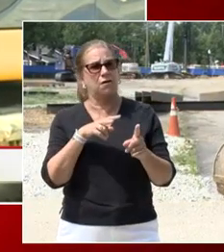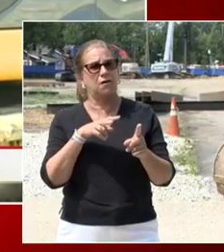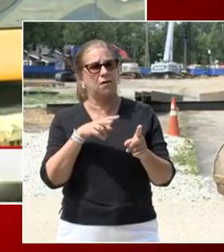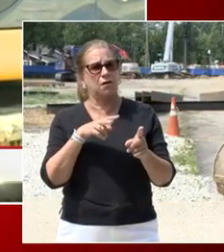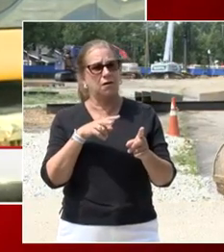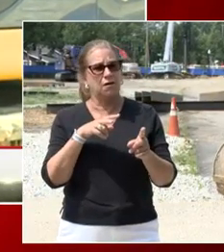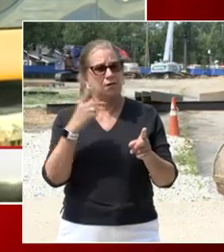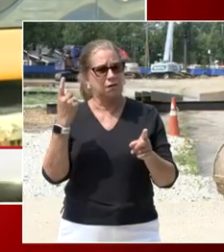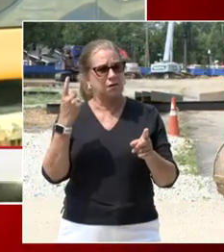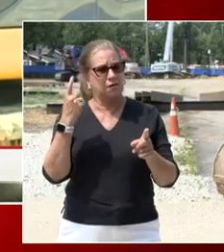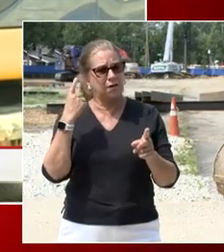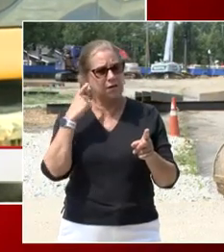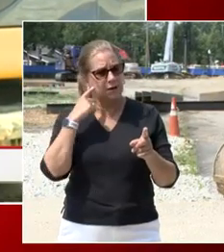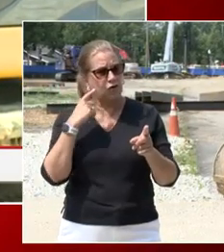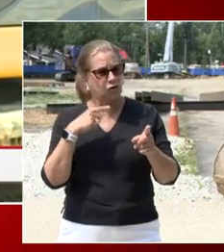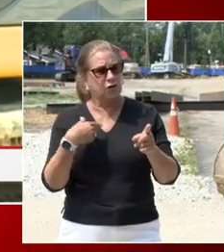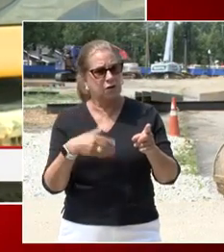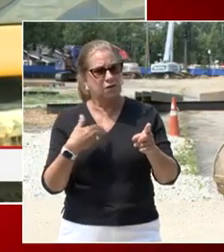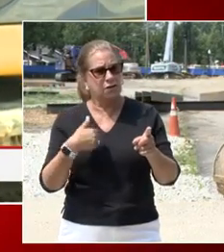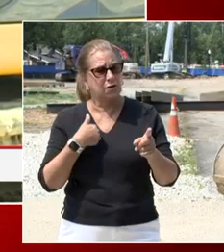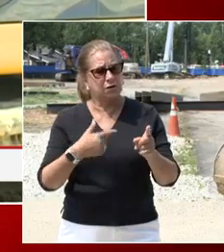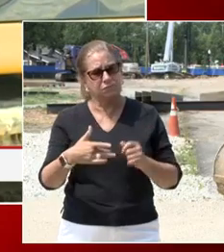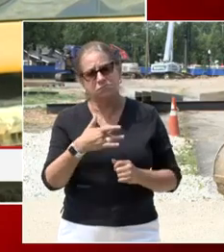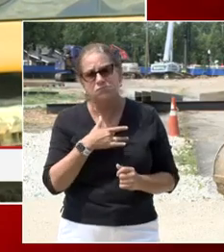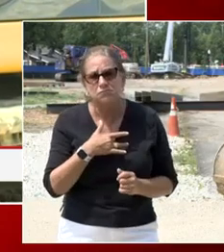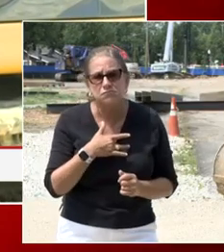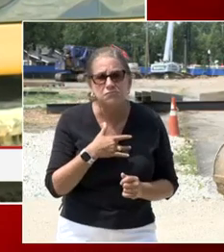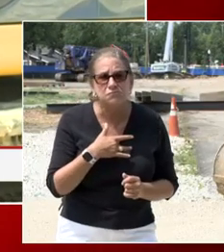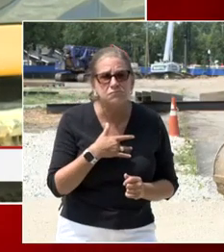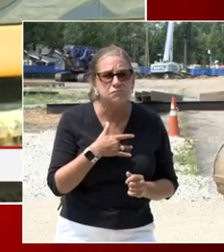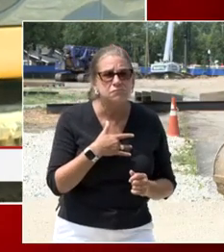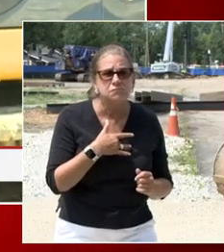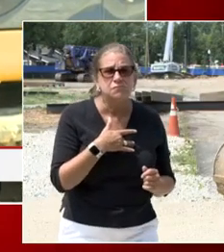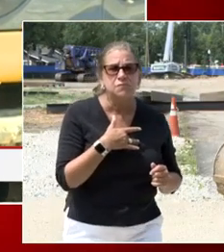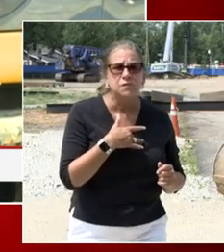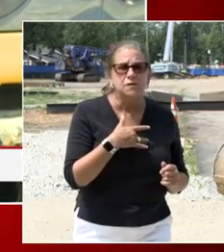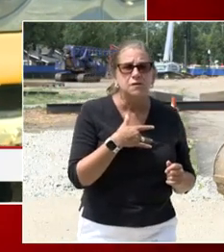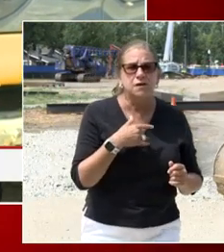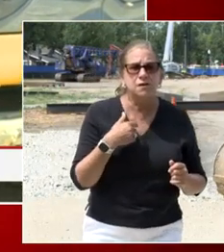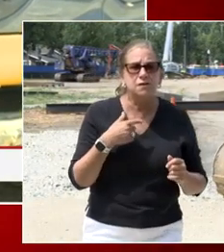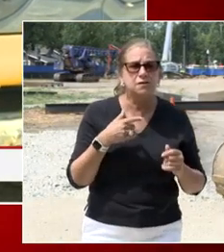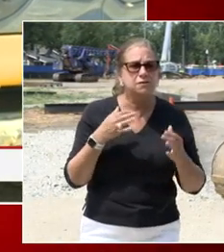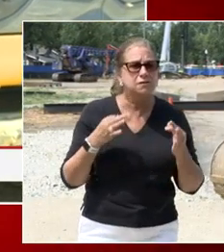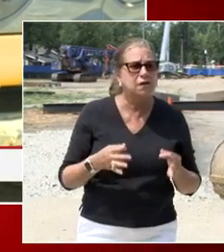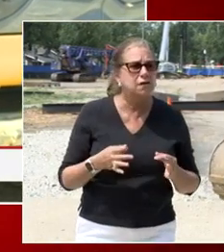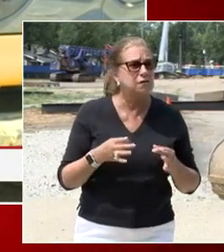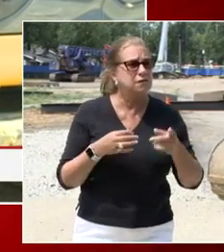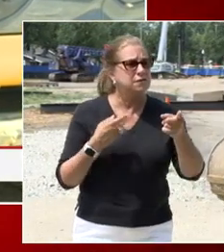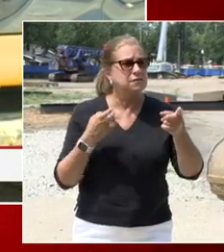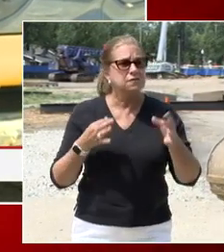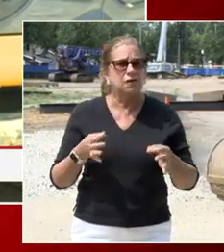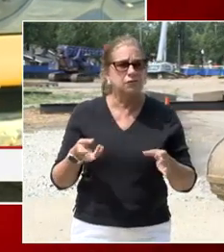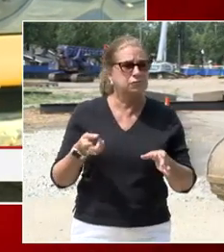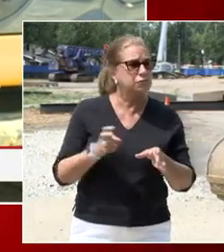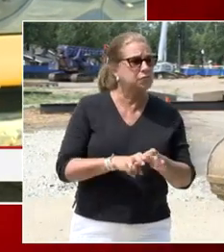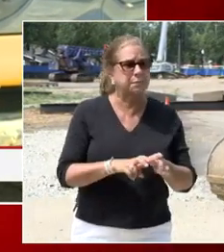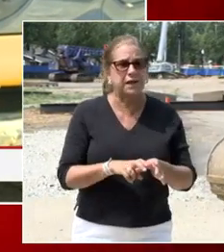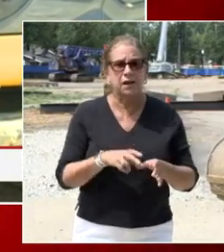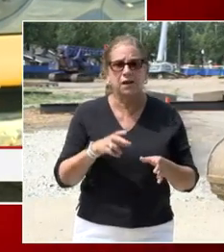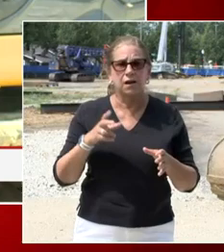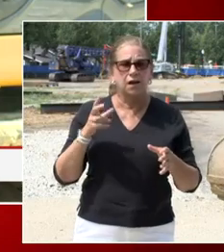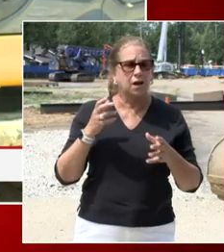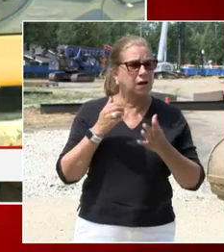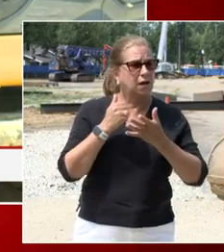is also going to make the decision to get in the car or stop by and get some help. And there is help to be